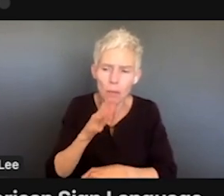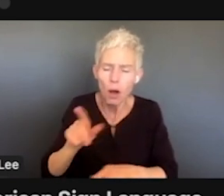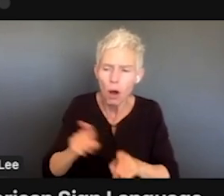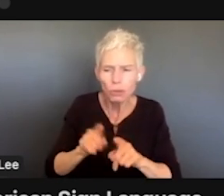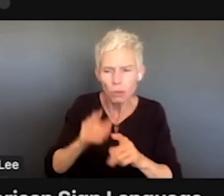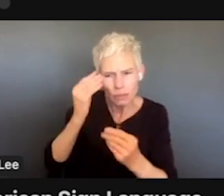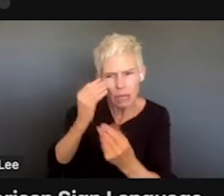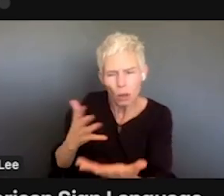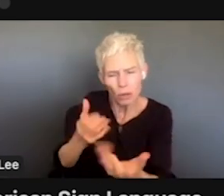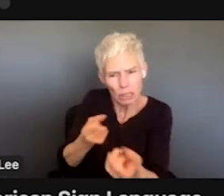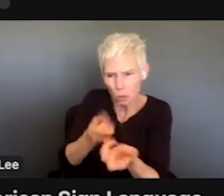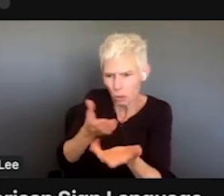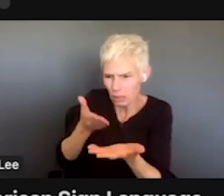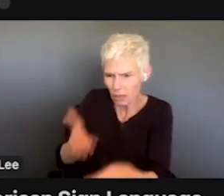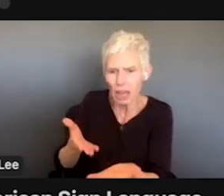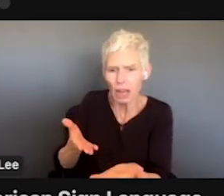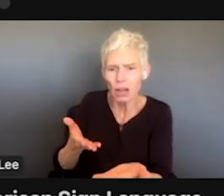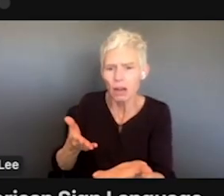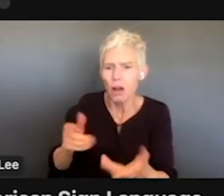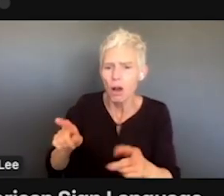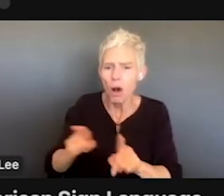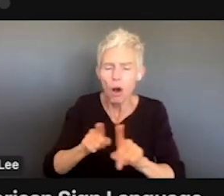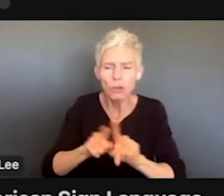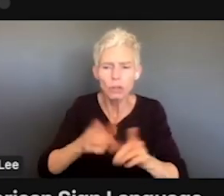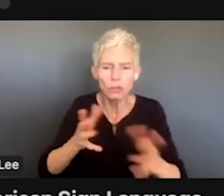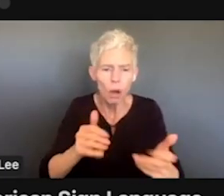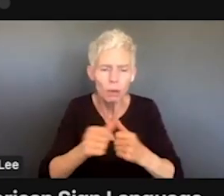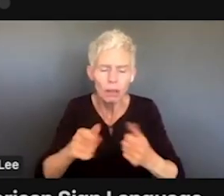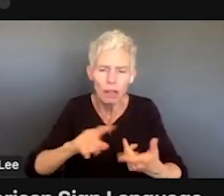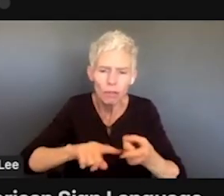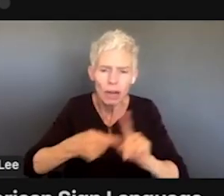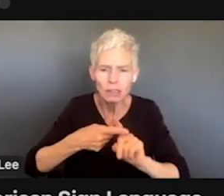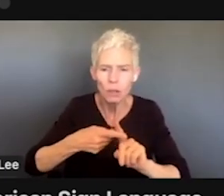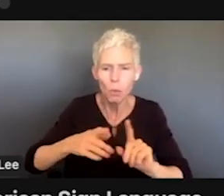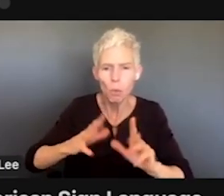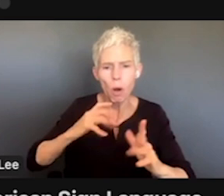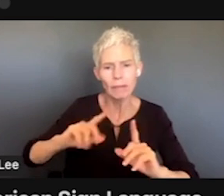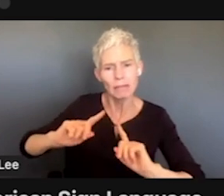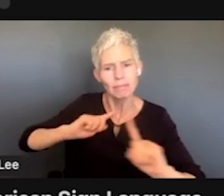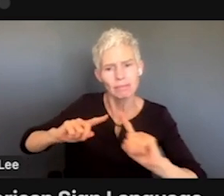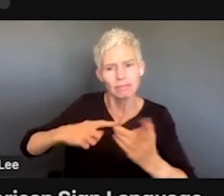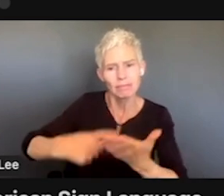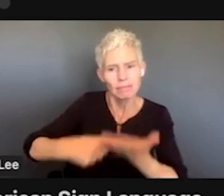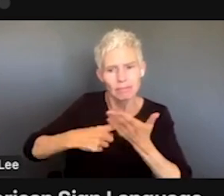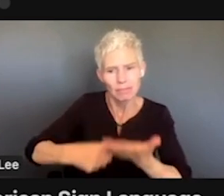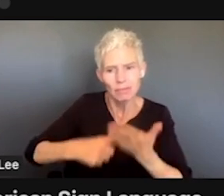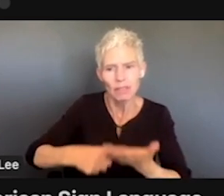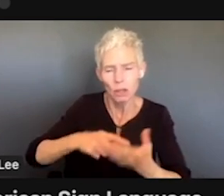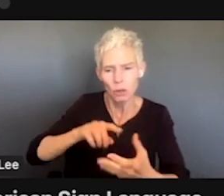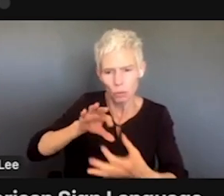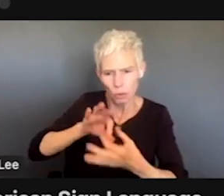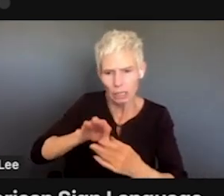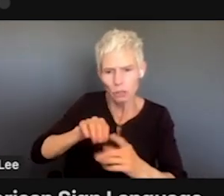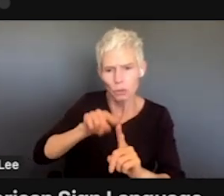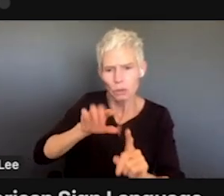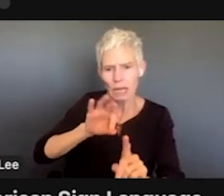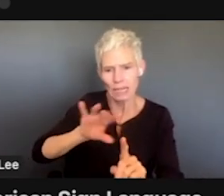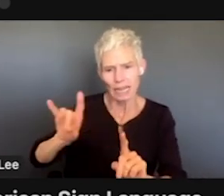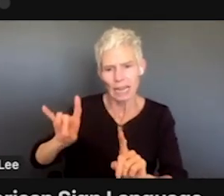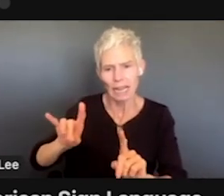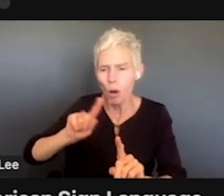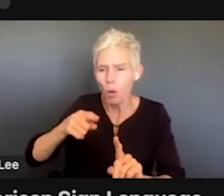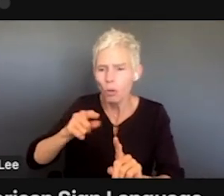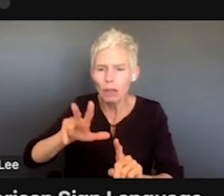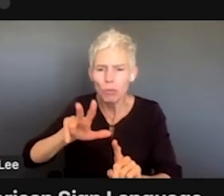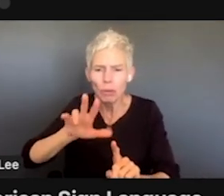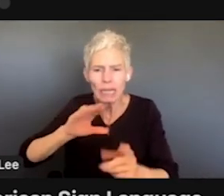just really creating the conversation around 988 and that it's only 3 numbers away and they can be anonymous, and it just kind of